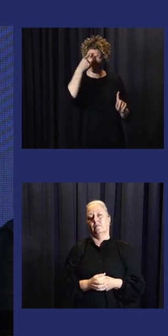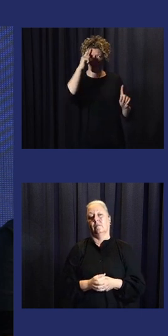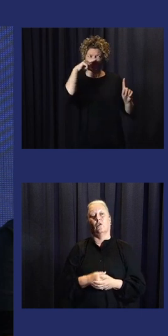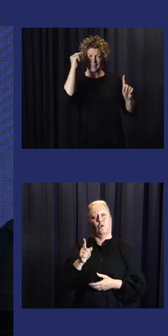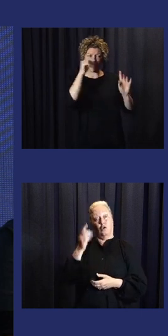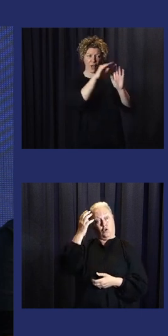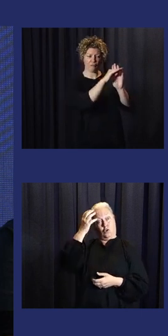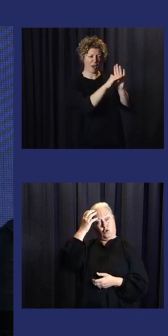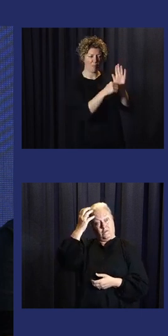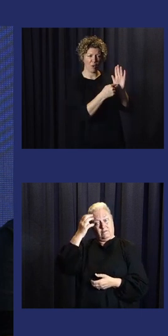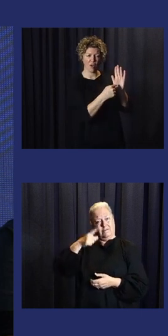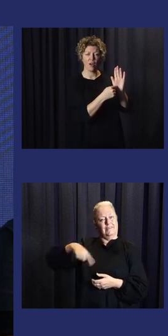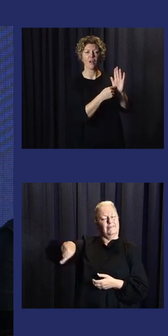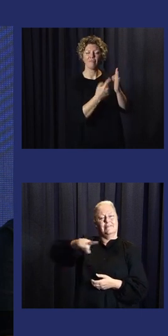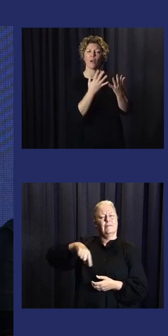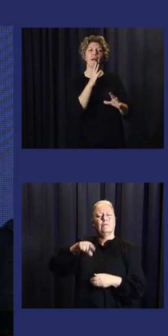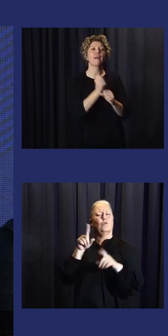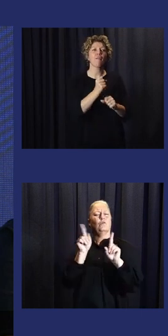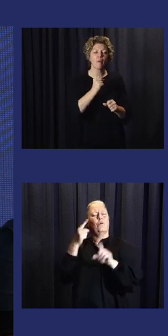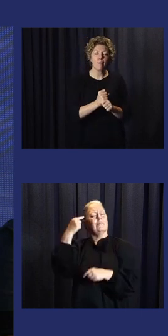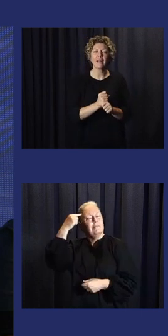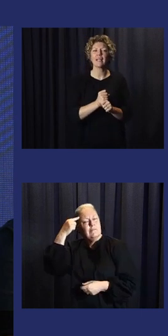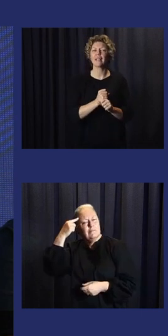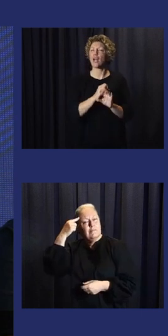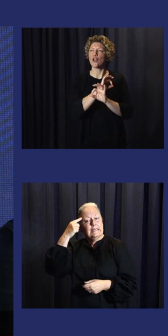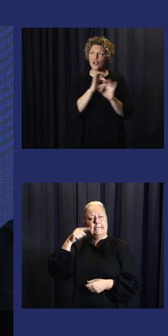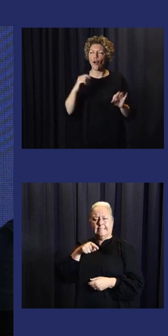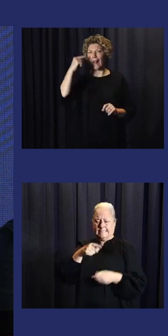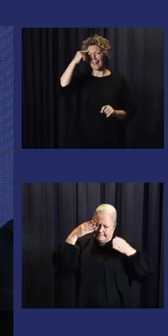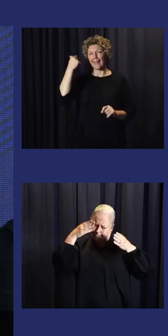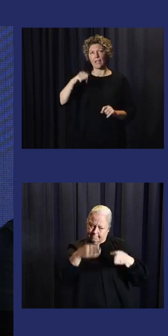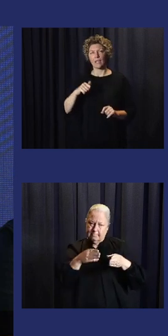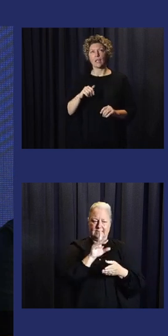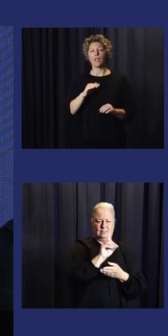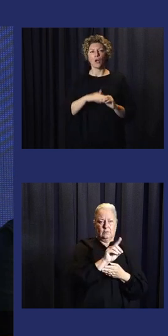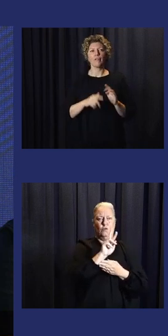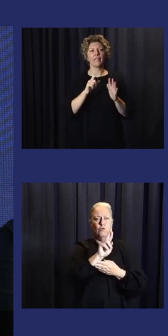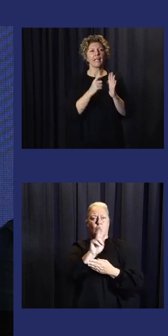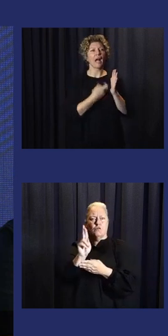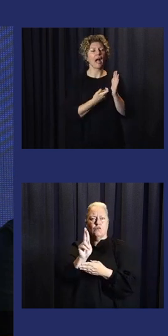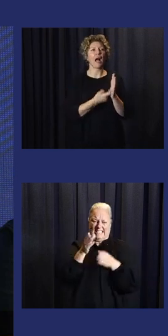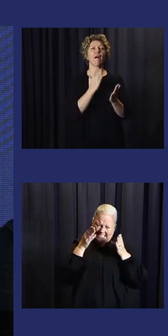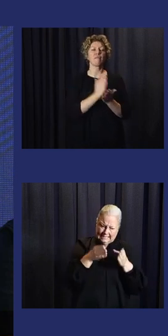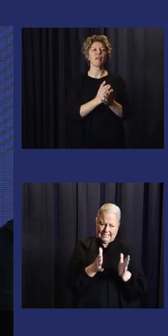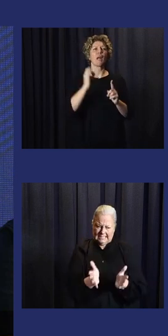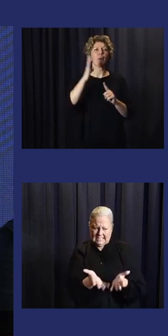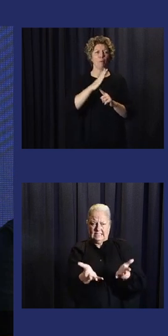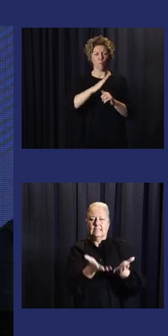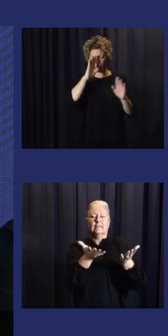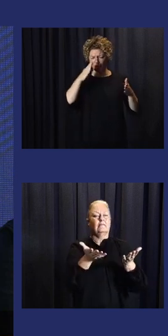So governments are not prioritizing DRR investments as they